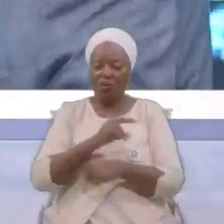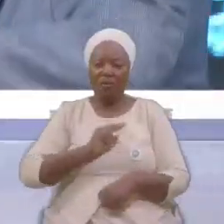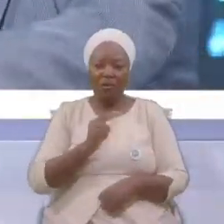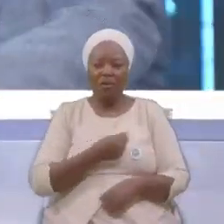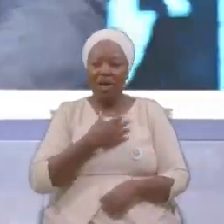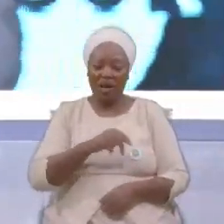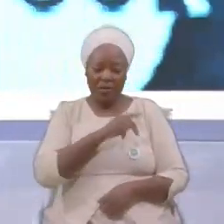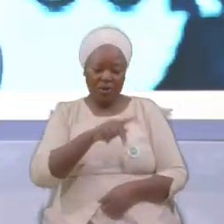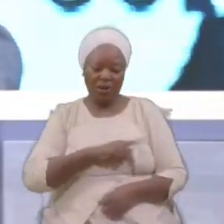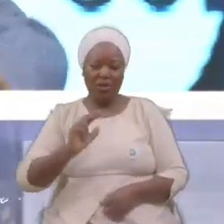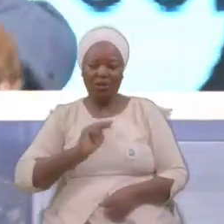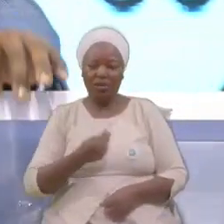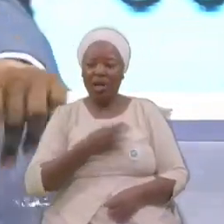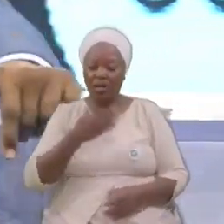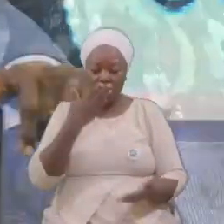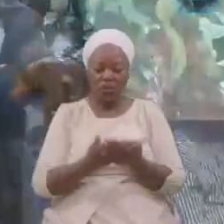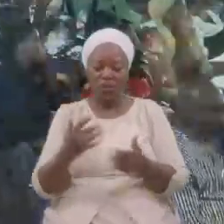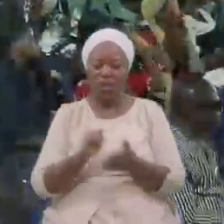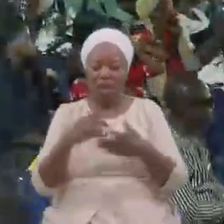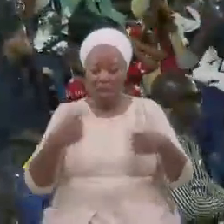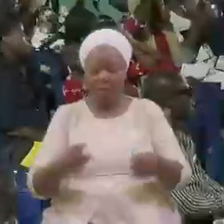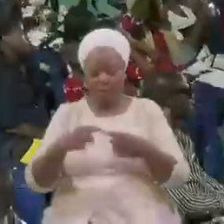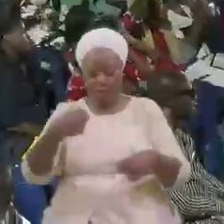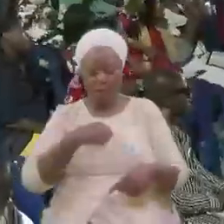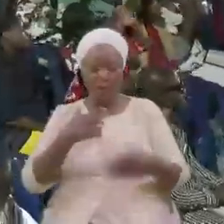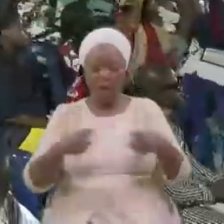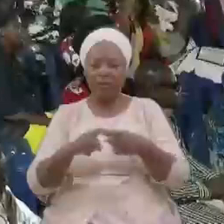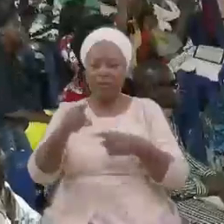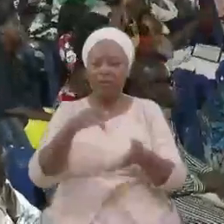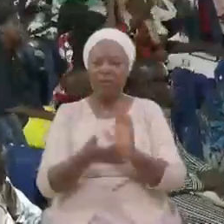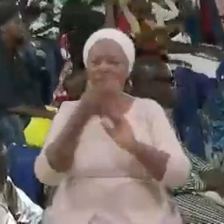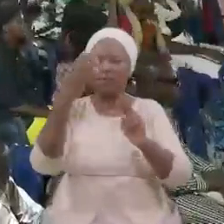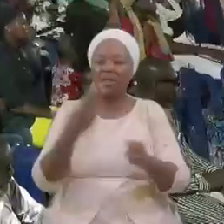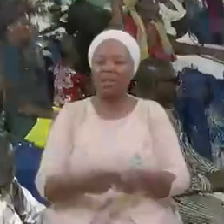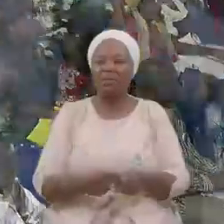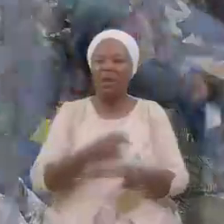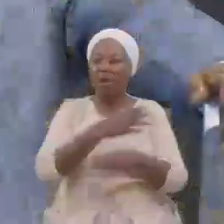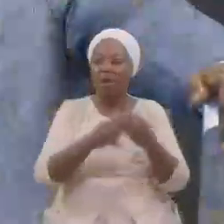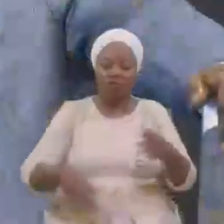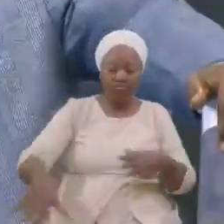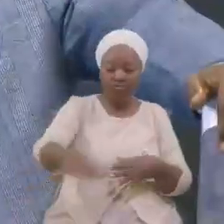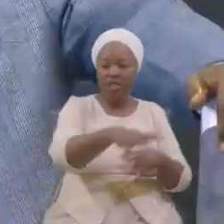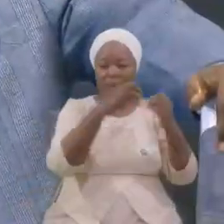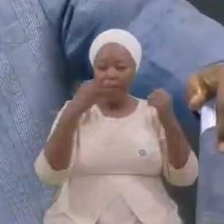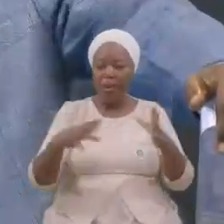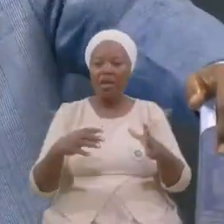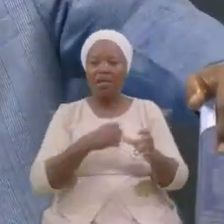me will happen to you. Yes. All these many